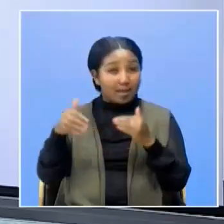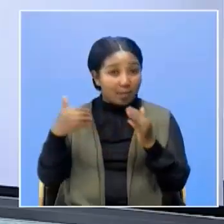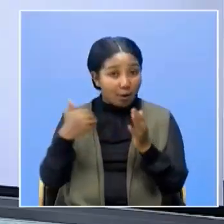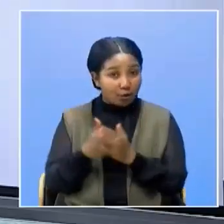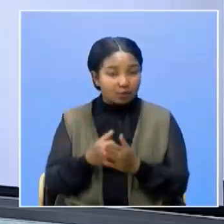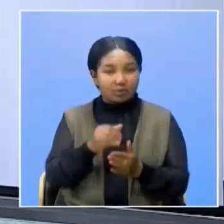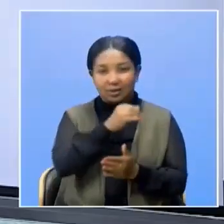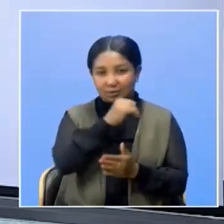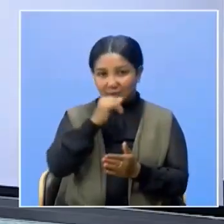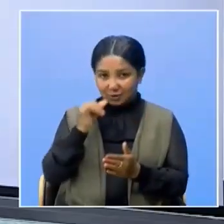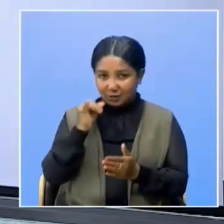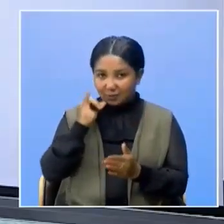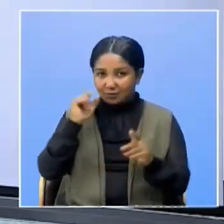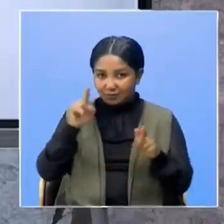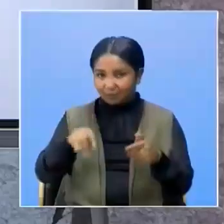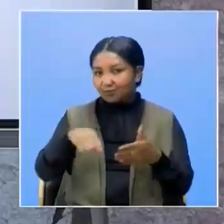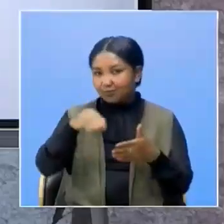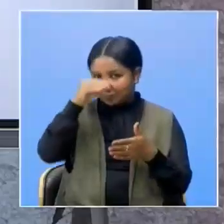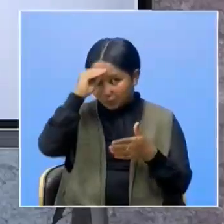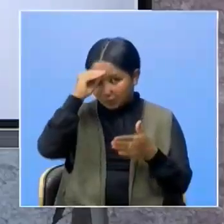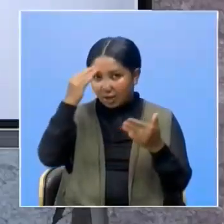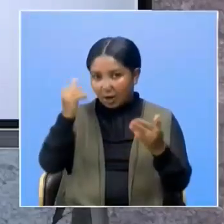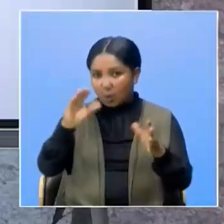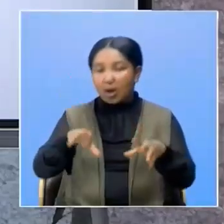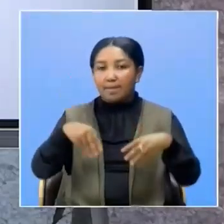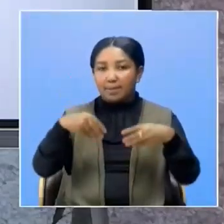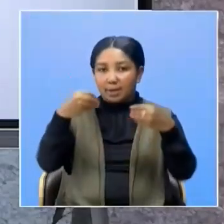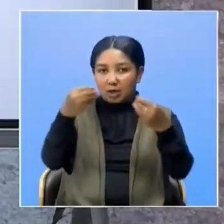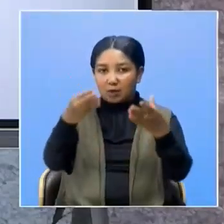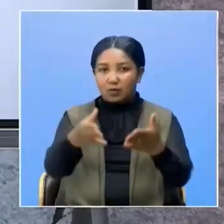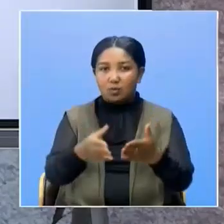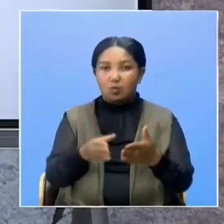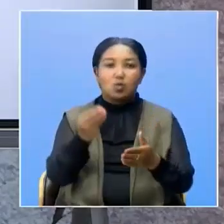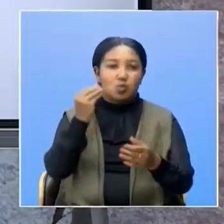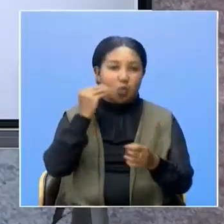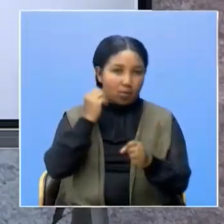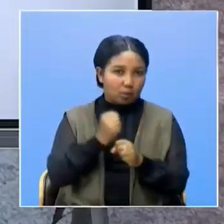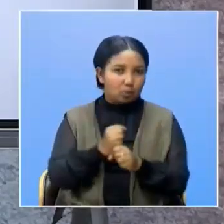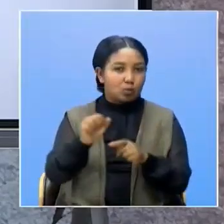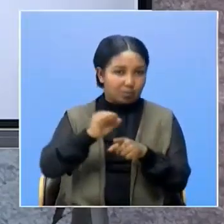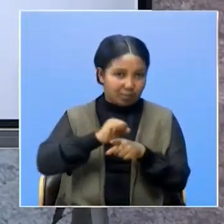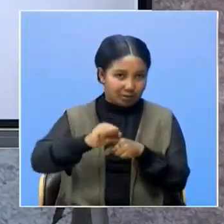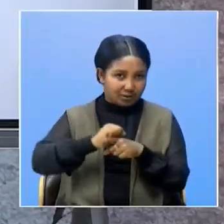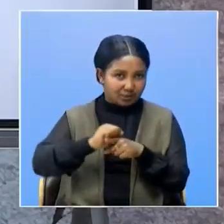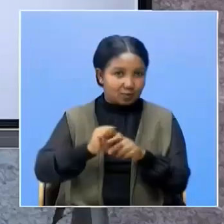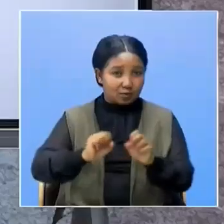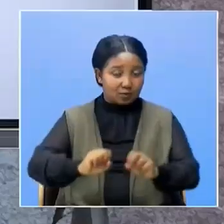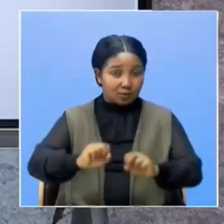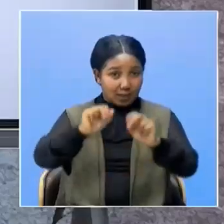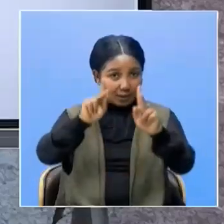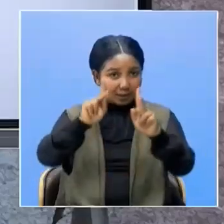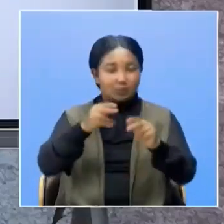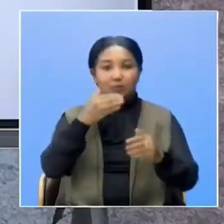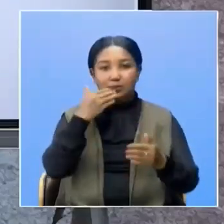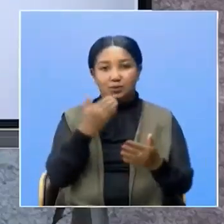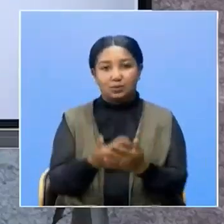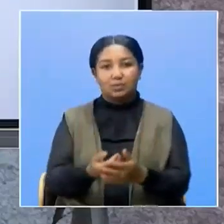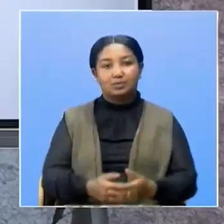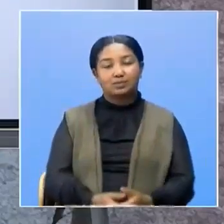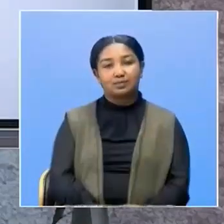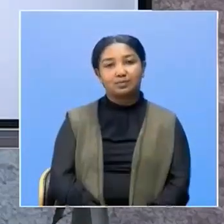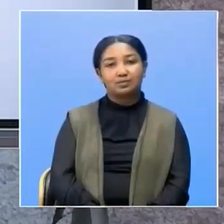the adjectives that we see for today. Now let me give you a homework to practice. Okay? Good.